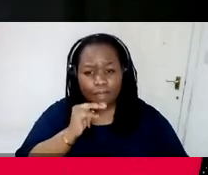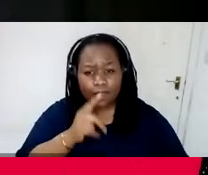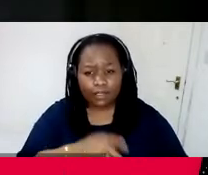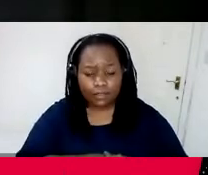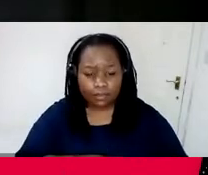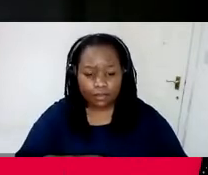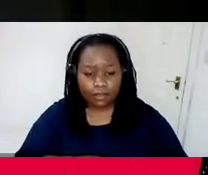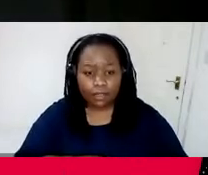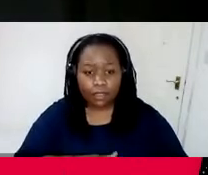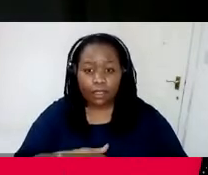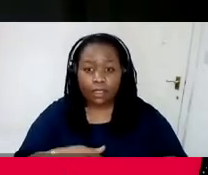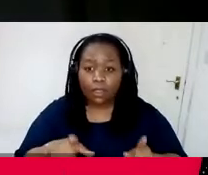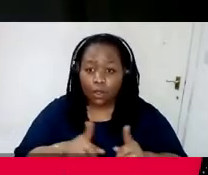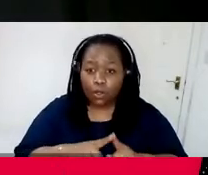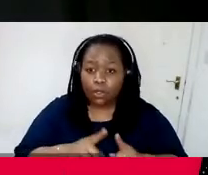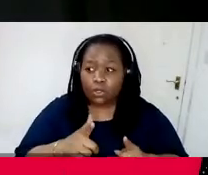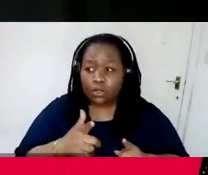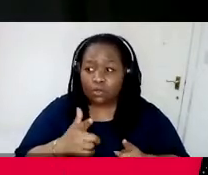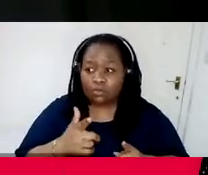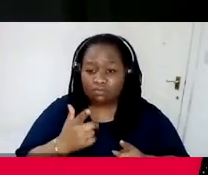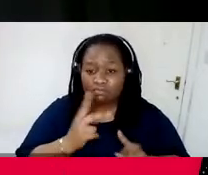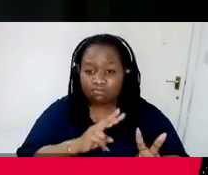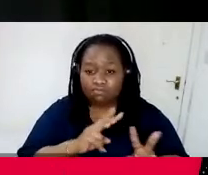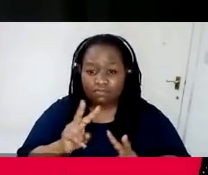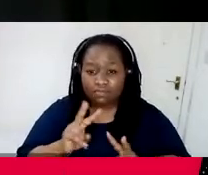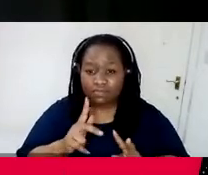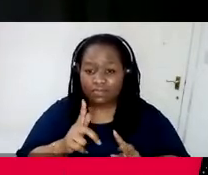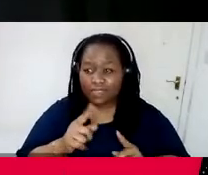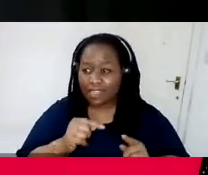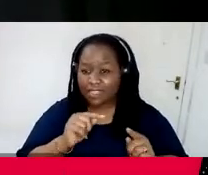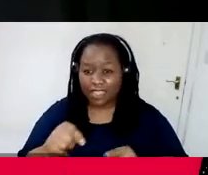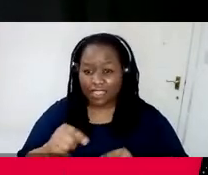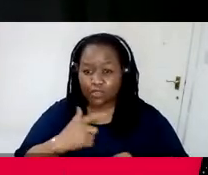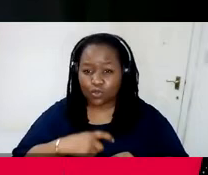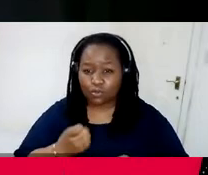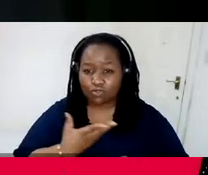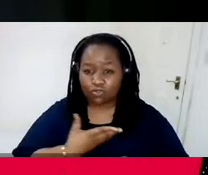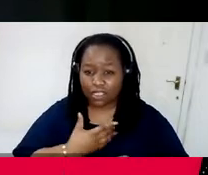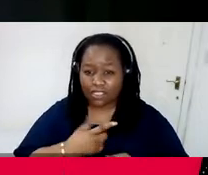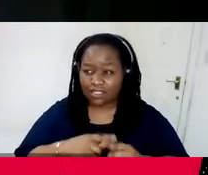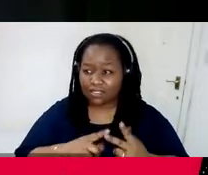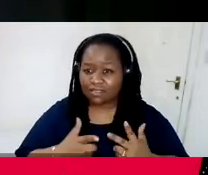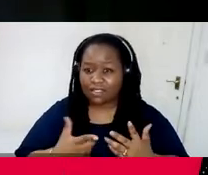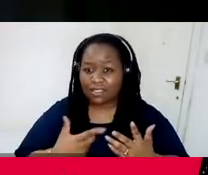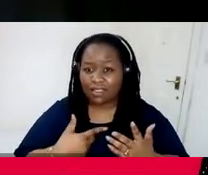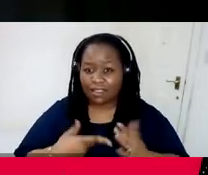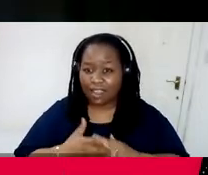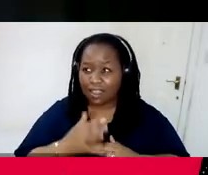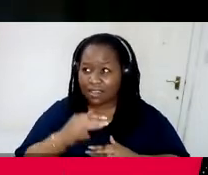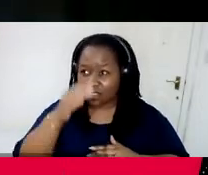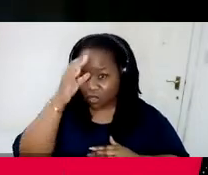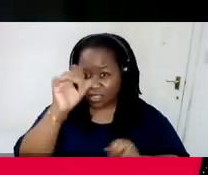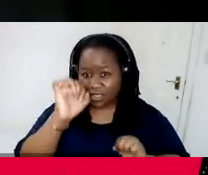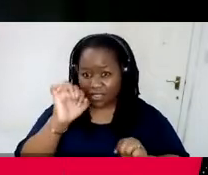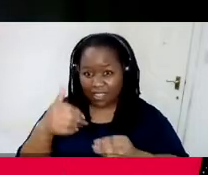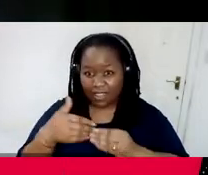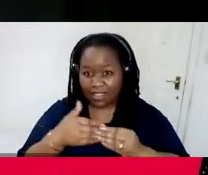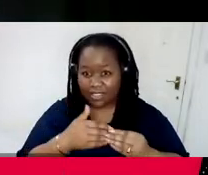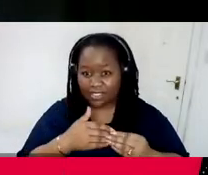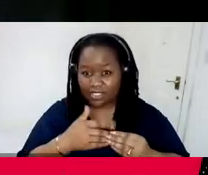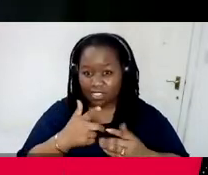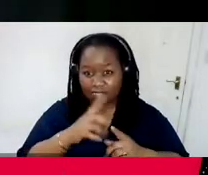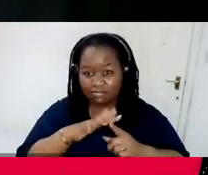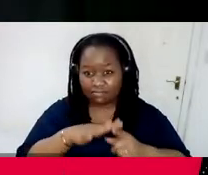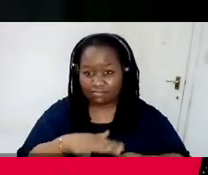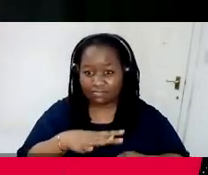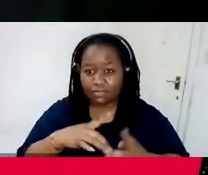Over this same time, we've also seen continuing attacks on human rights and increased crackdowns under Turkey's leadership, while the UK has